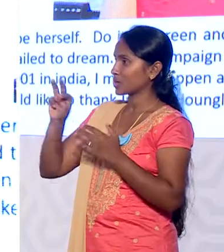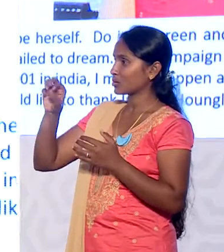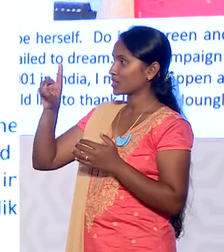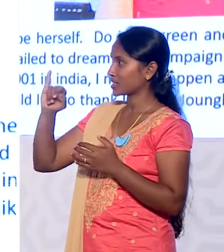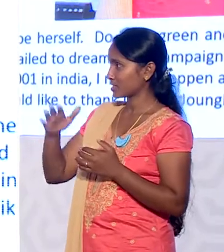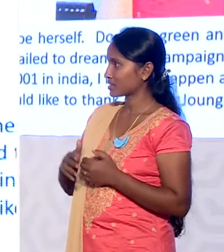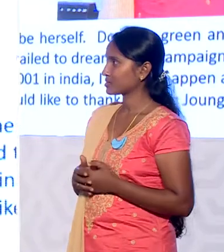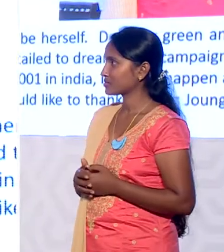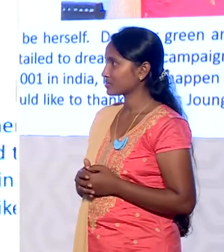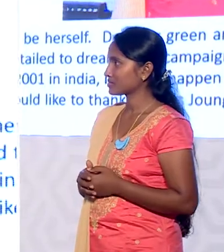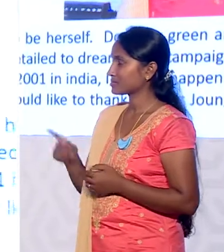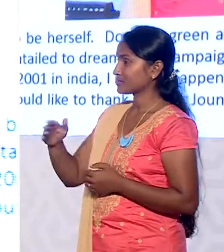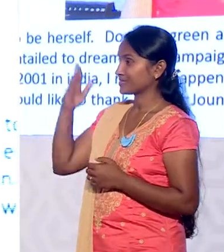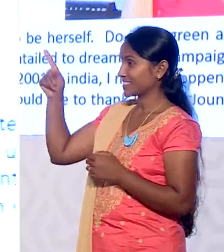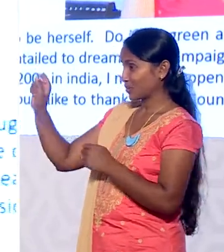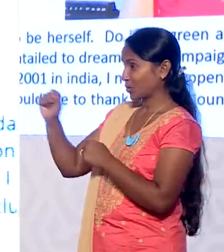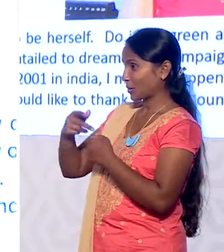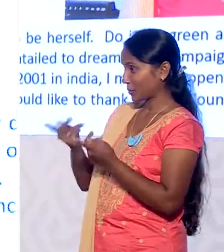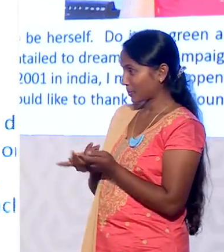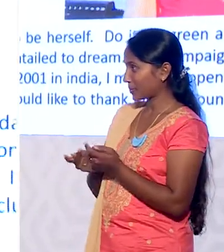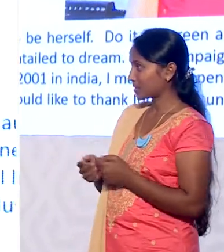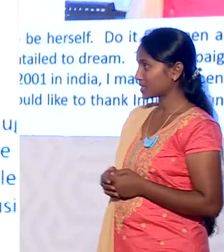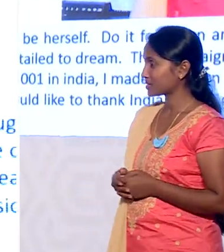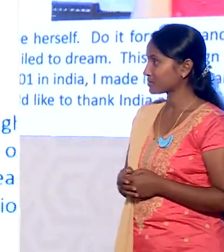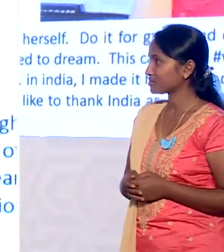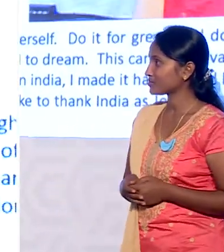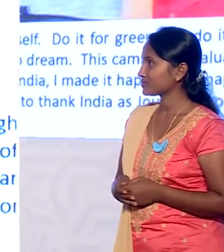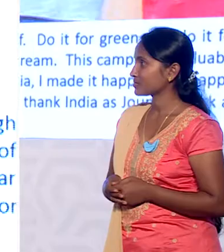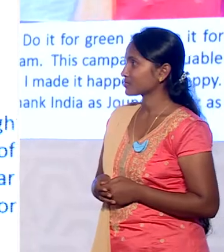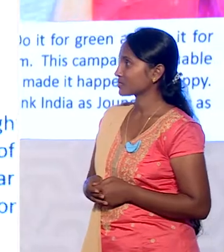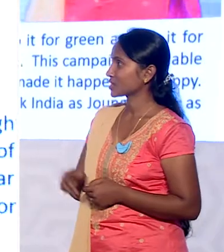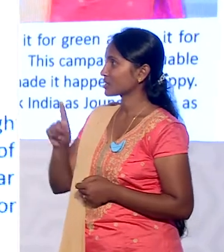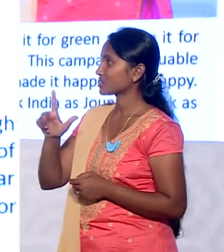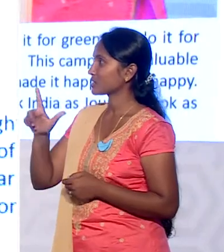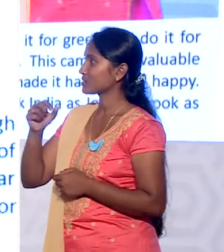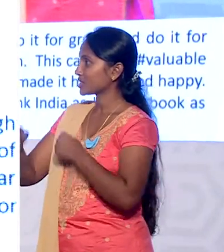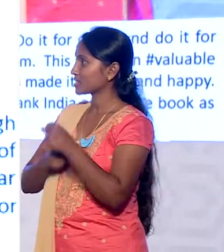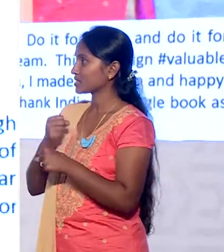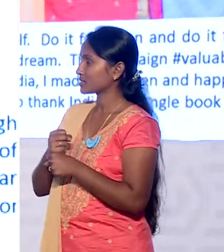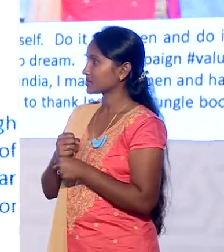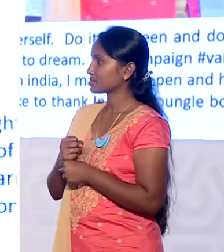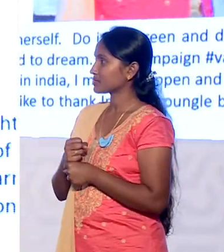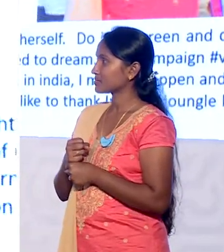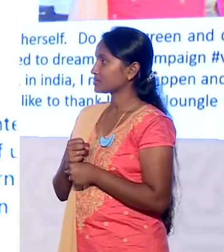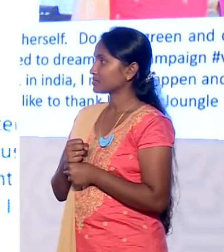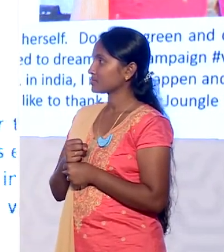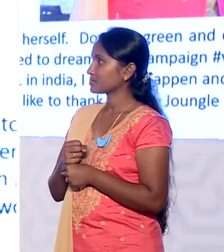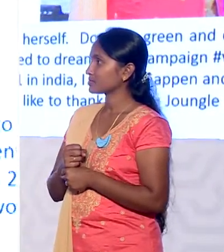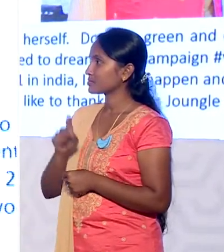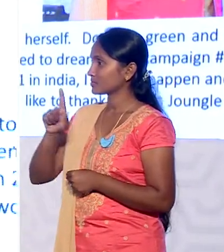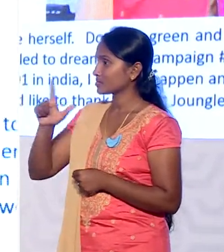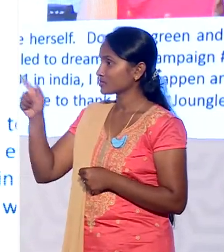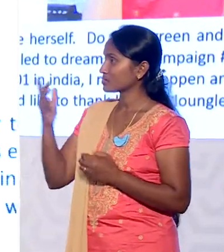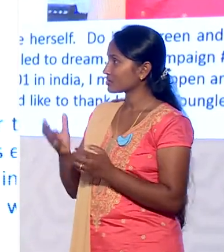cowgirl. Well, that was Colombia. And I wanted to do motorbikes. And at 17, I thought I could do everything. But at 17, I was